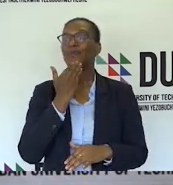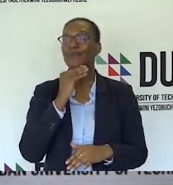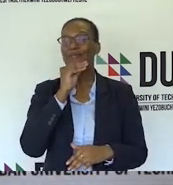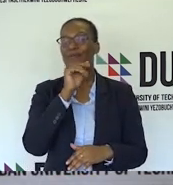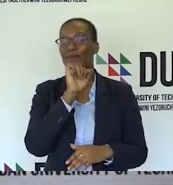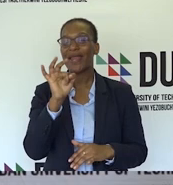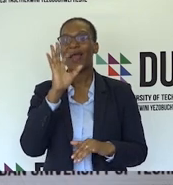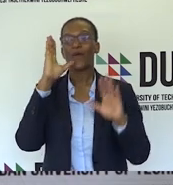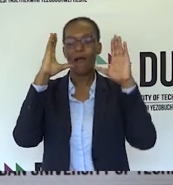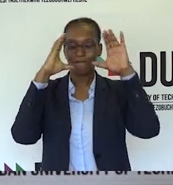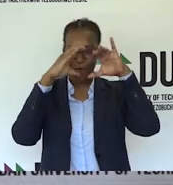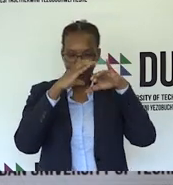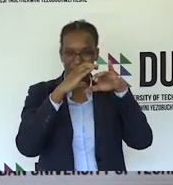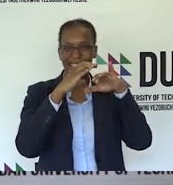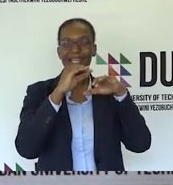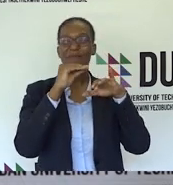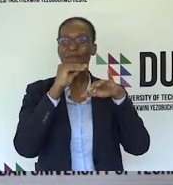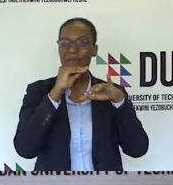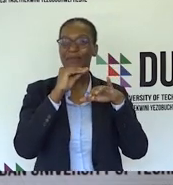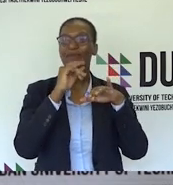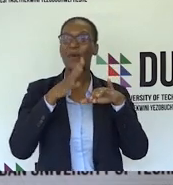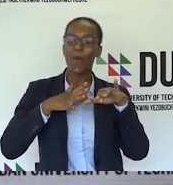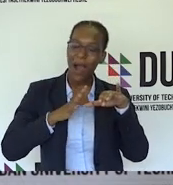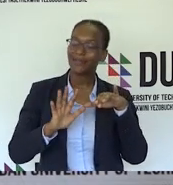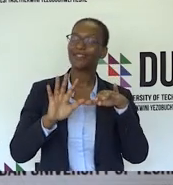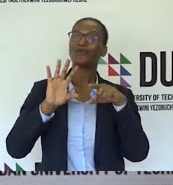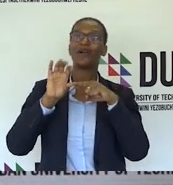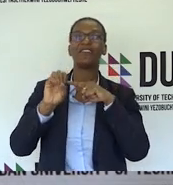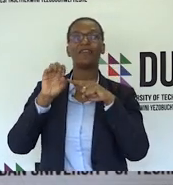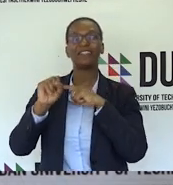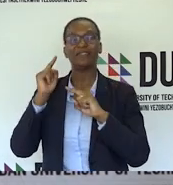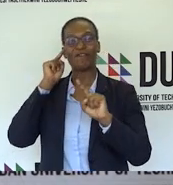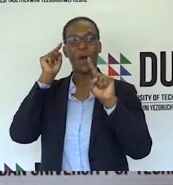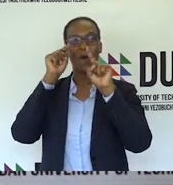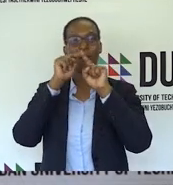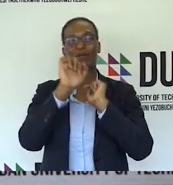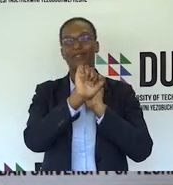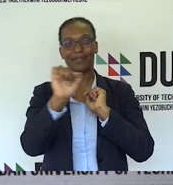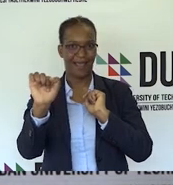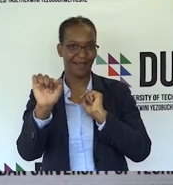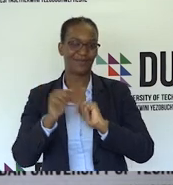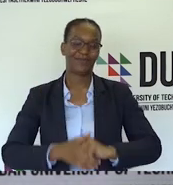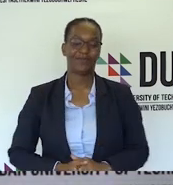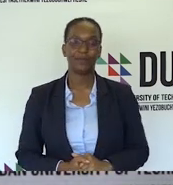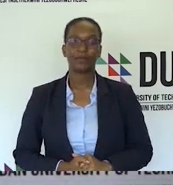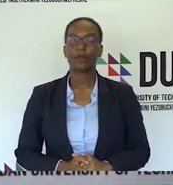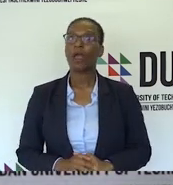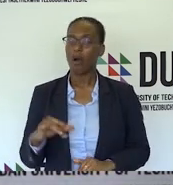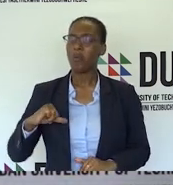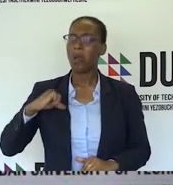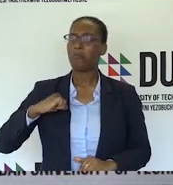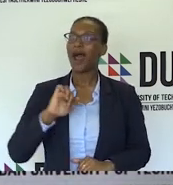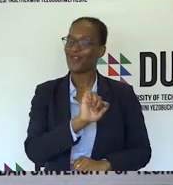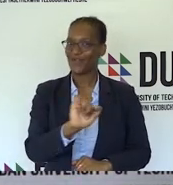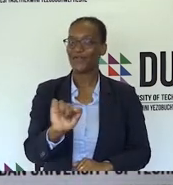stuff. You are highly determined, focused, and goal-oriented, to say the least. We're very proud